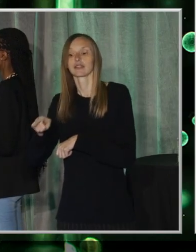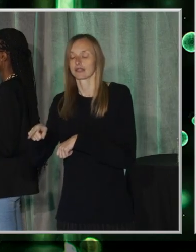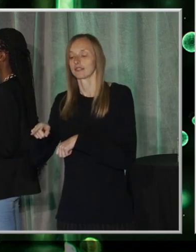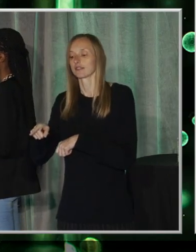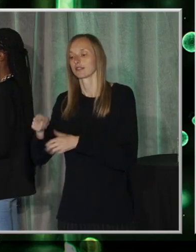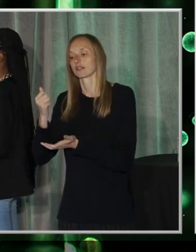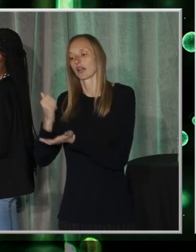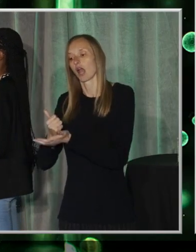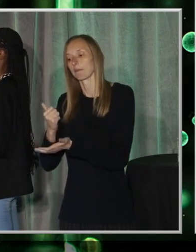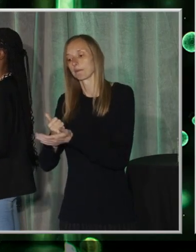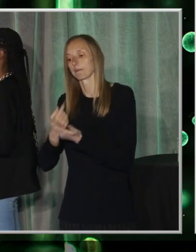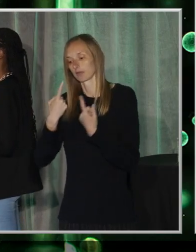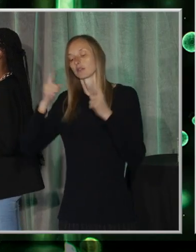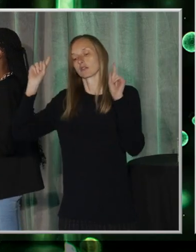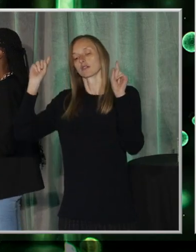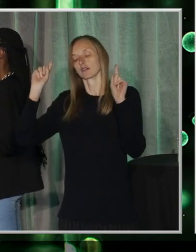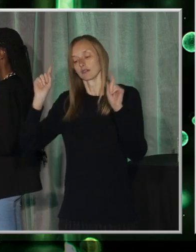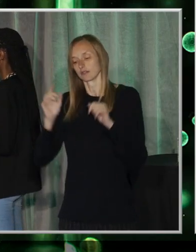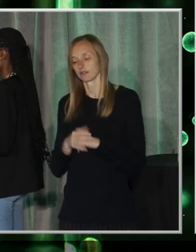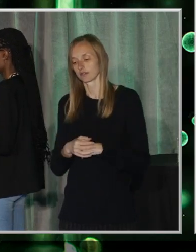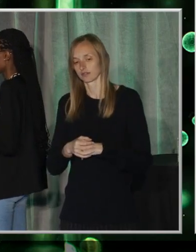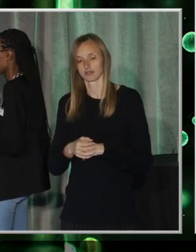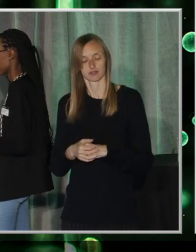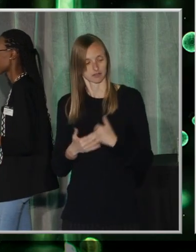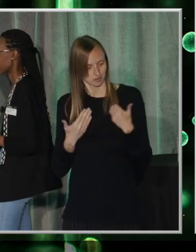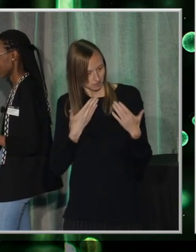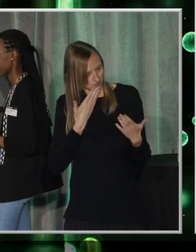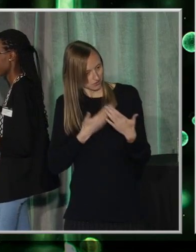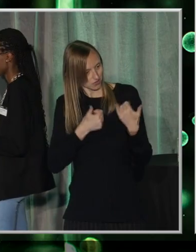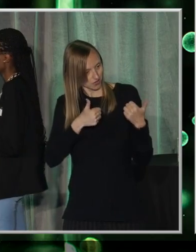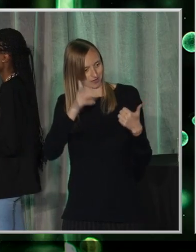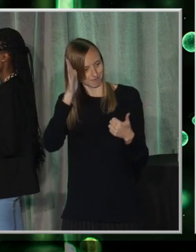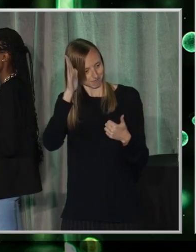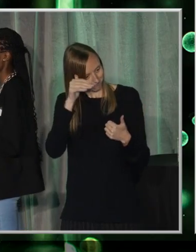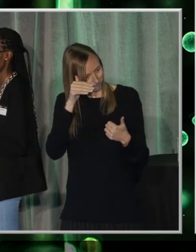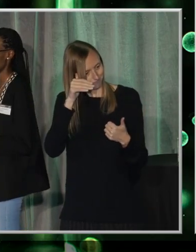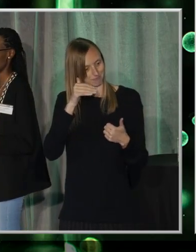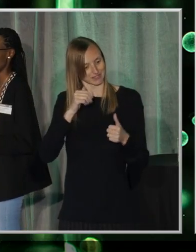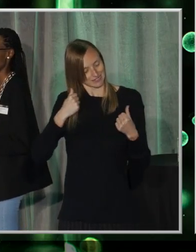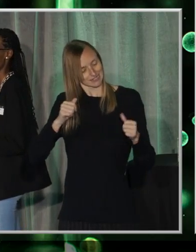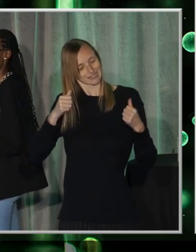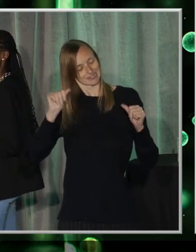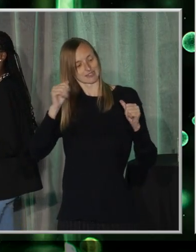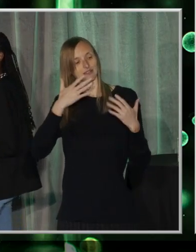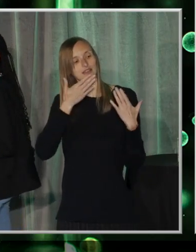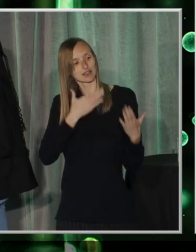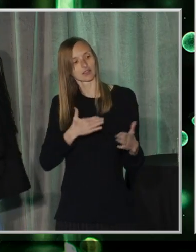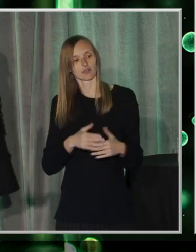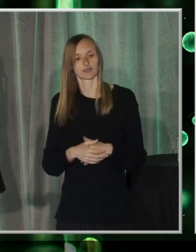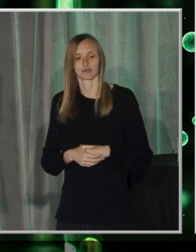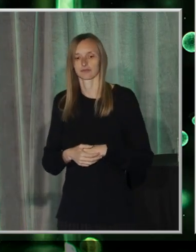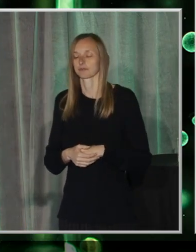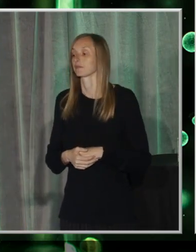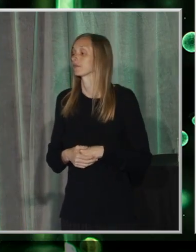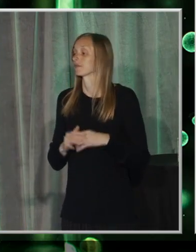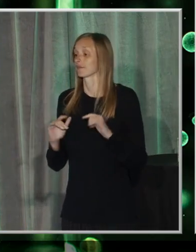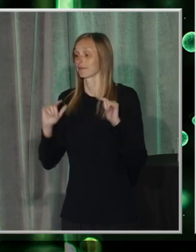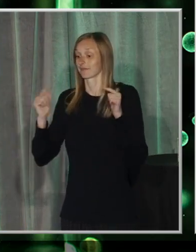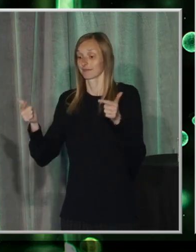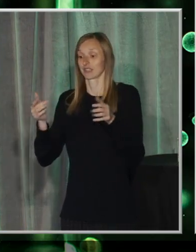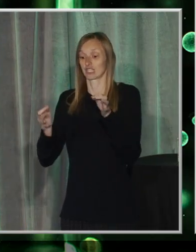he actually helped, so we managed. That's great. Way to persevere. Yeah. Thank you for sharing with us. Thank you. Awesome job. All right,